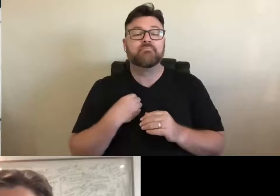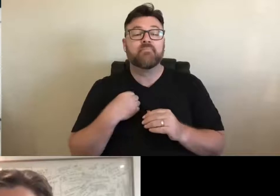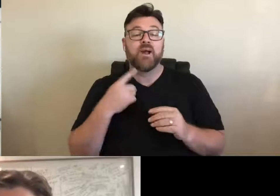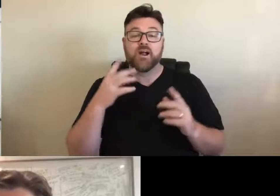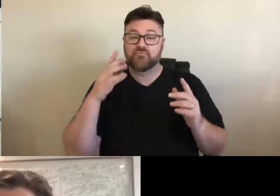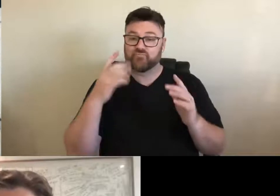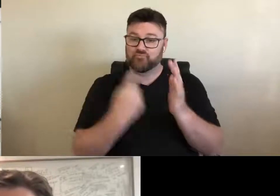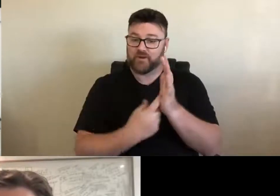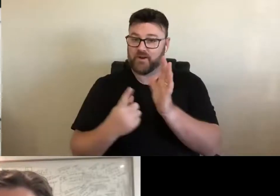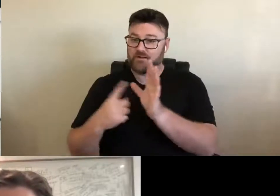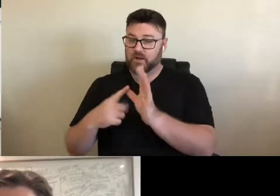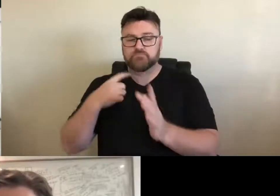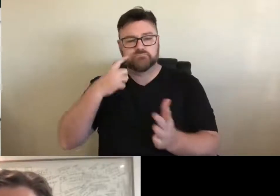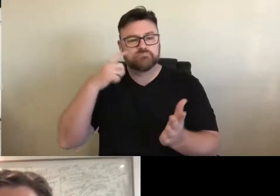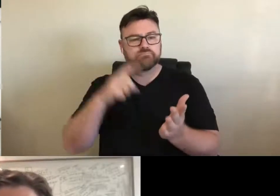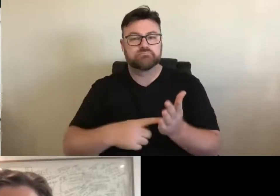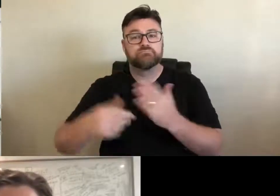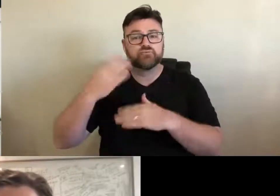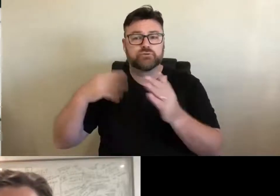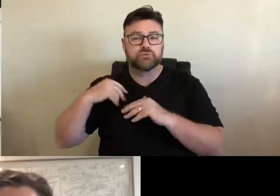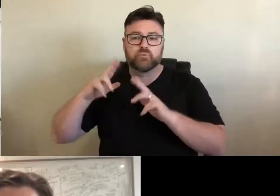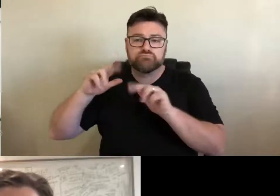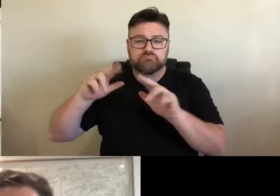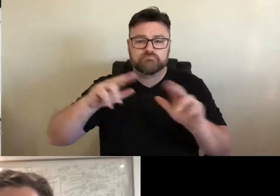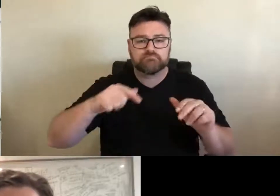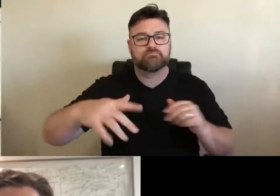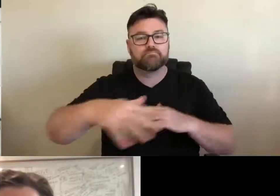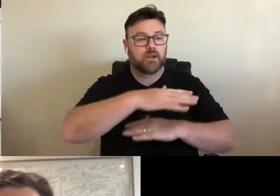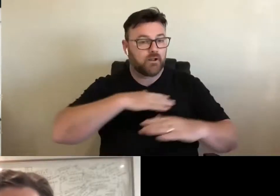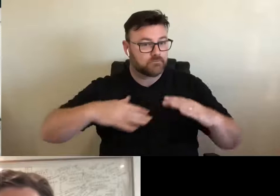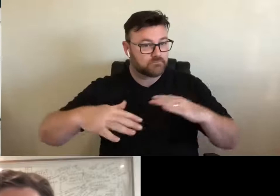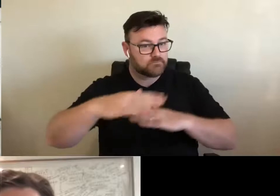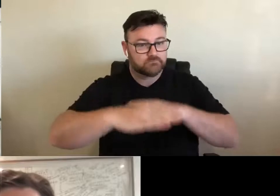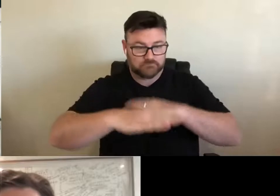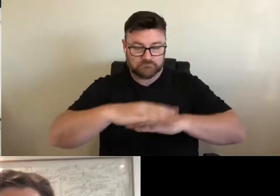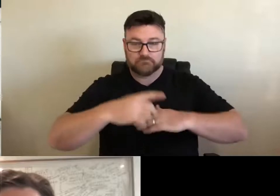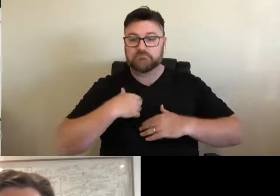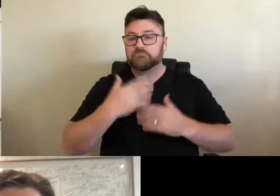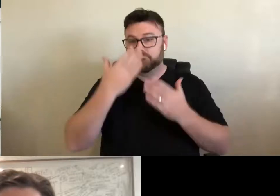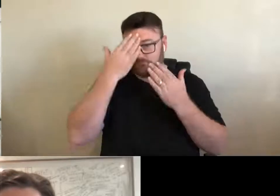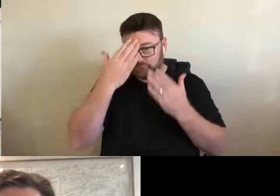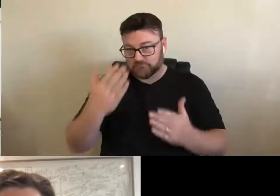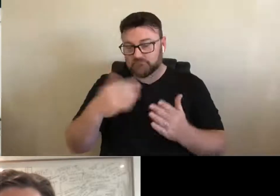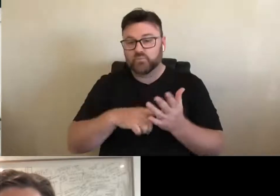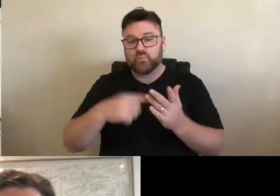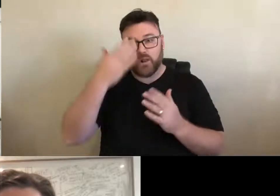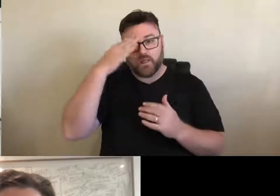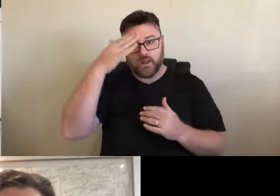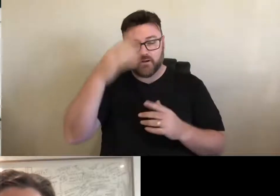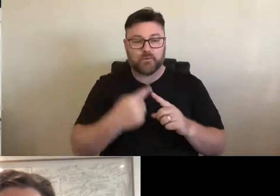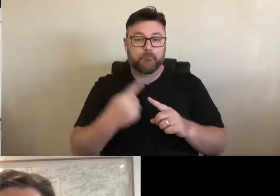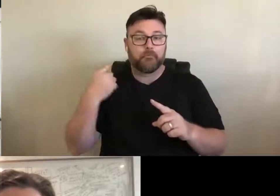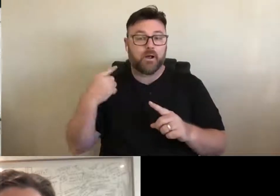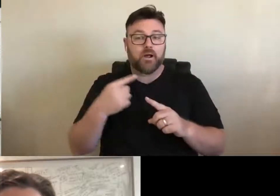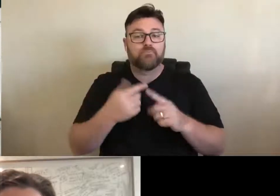Australia acknowledges the traditional custodians throughout the land and we pay our respects to elders past, present and emerging.